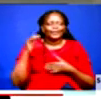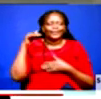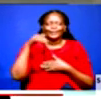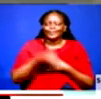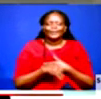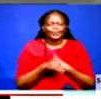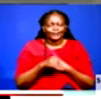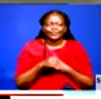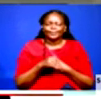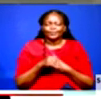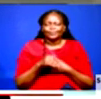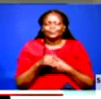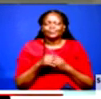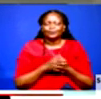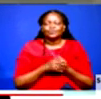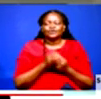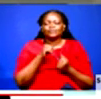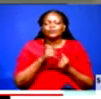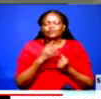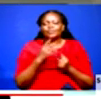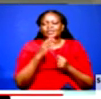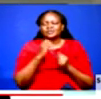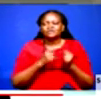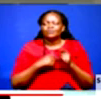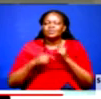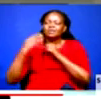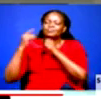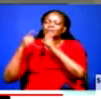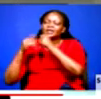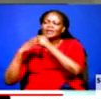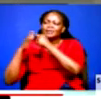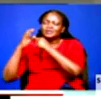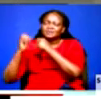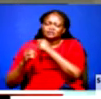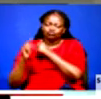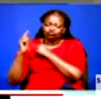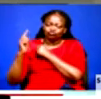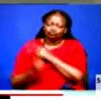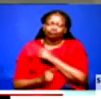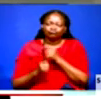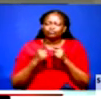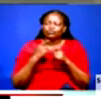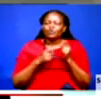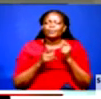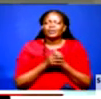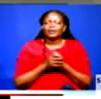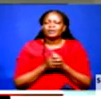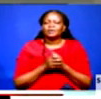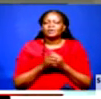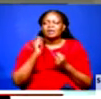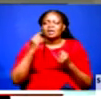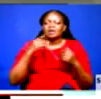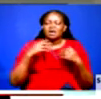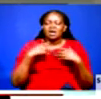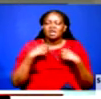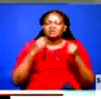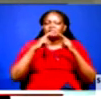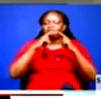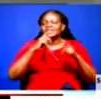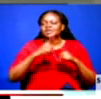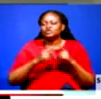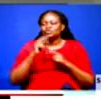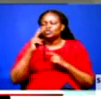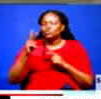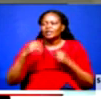from 3.9% in 2014. This is according to the Kenya Demographic and Health Survey 2022,